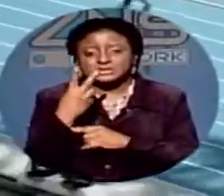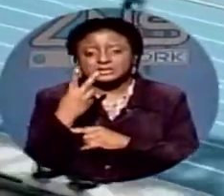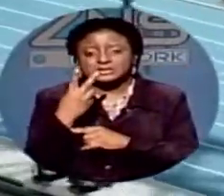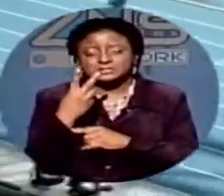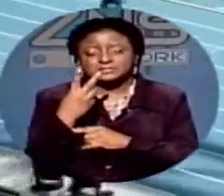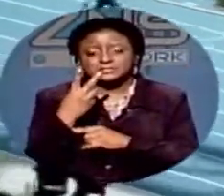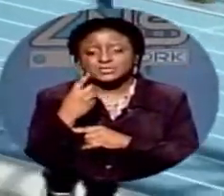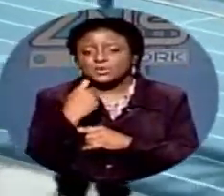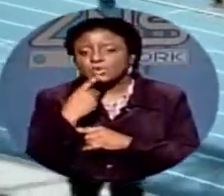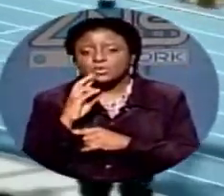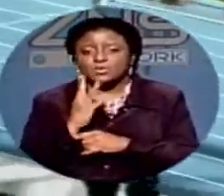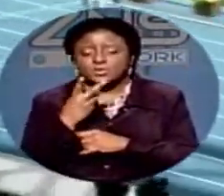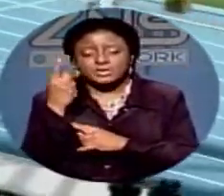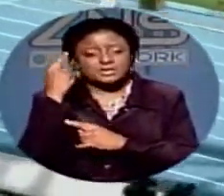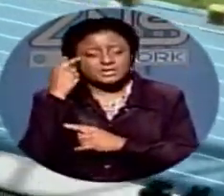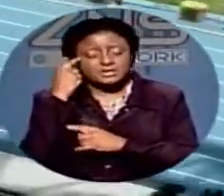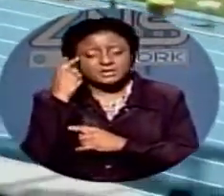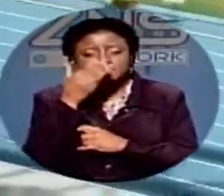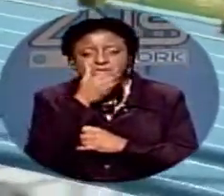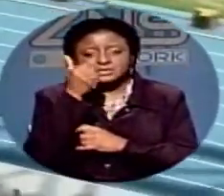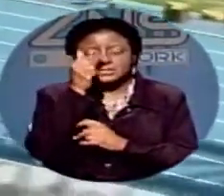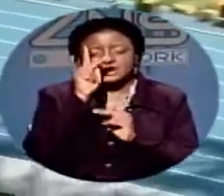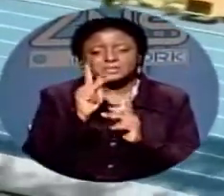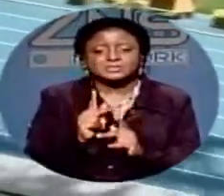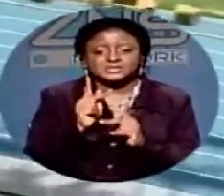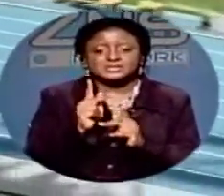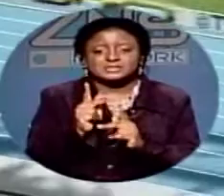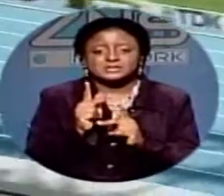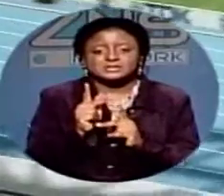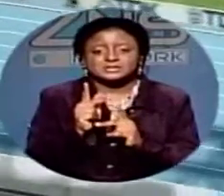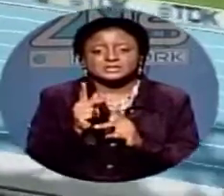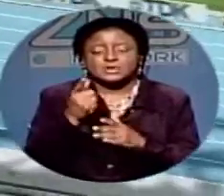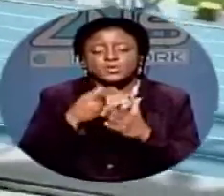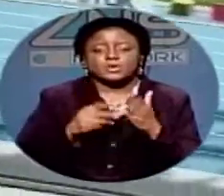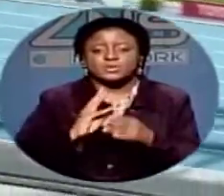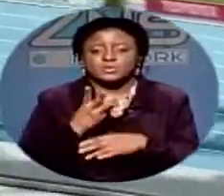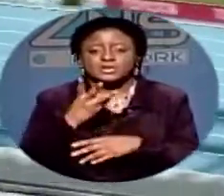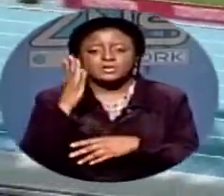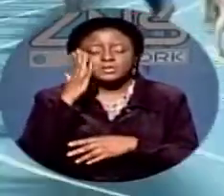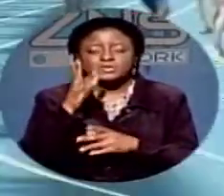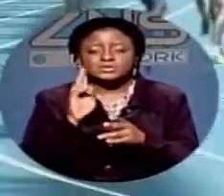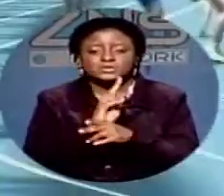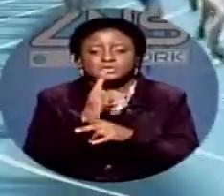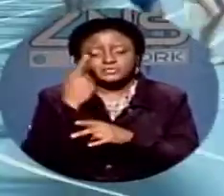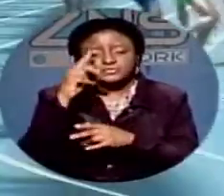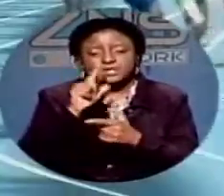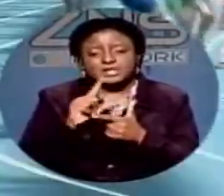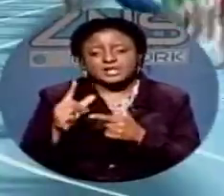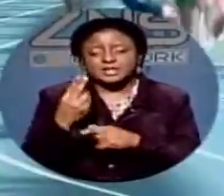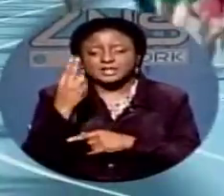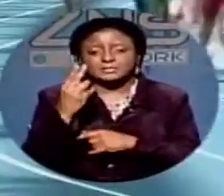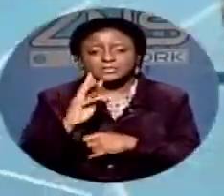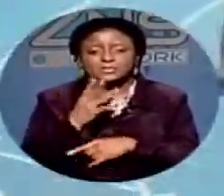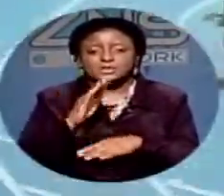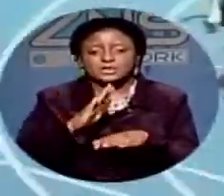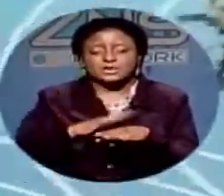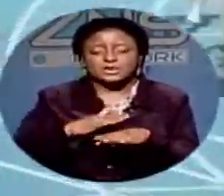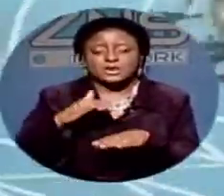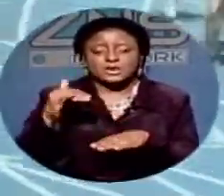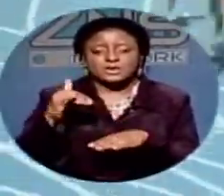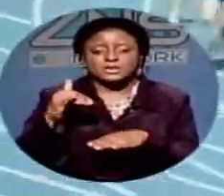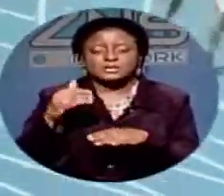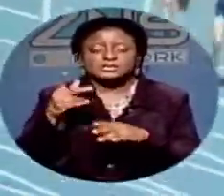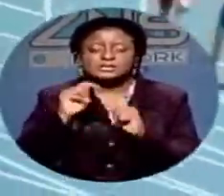who we think, who was a better person and what we will use for the lineup. We call a team meeting, meet